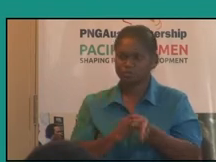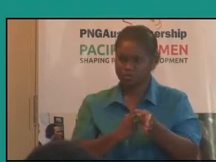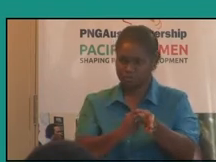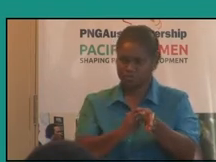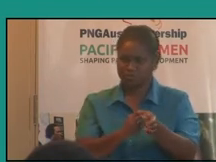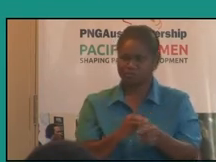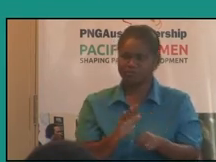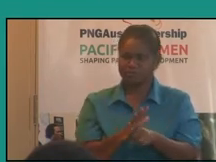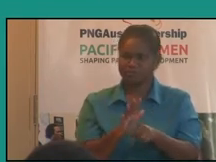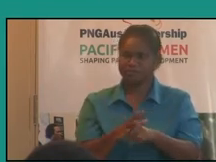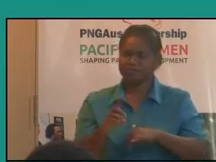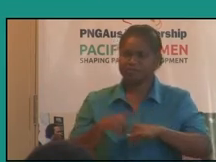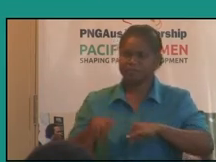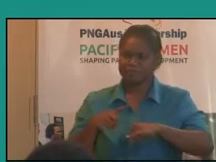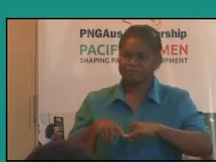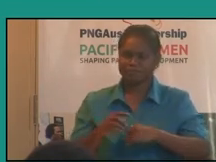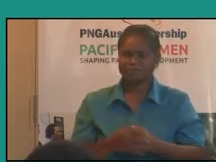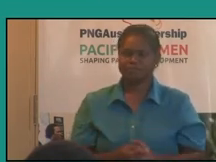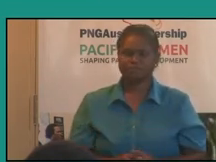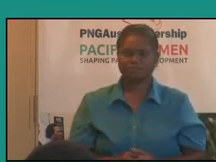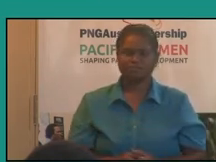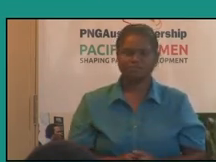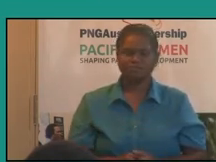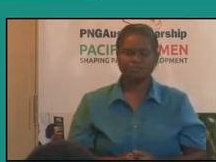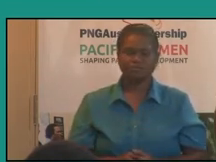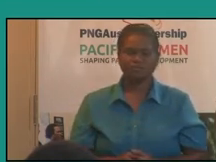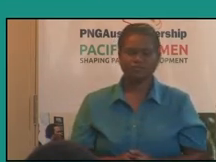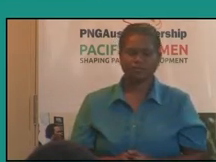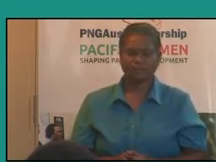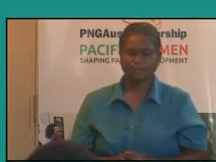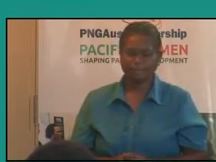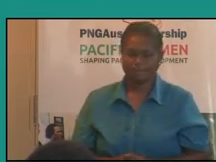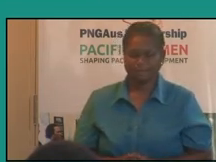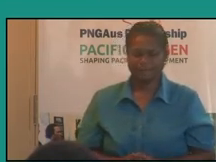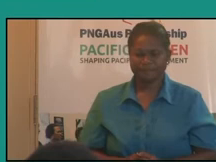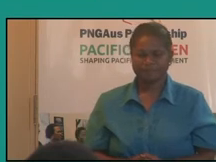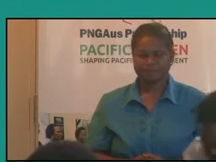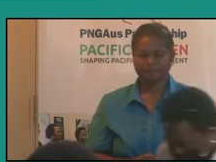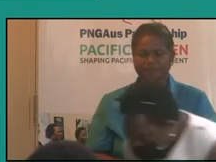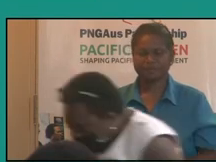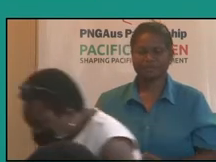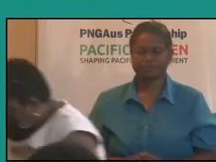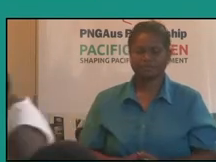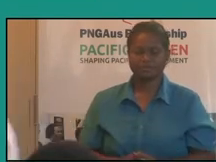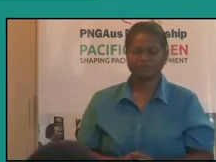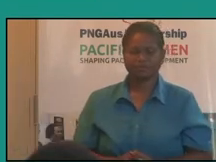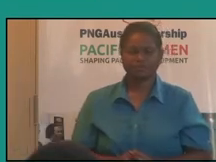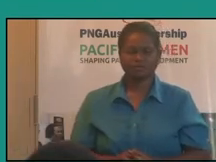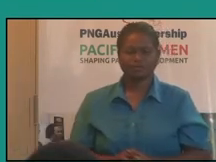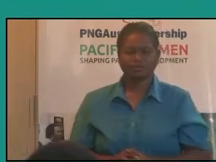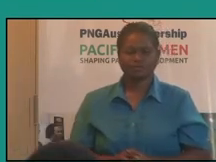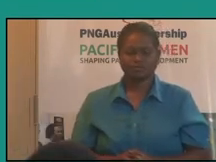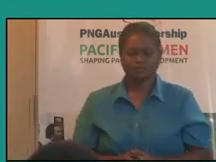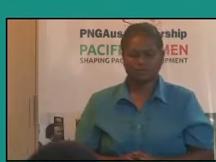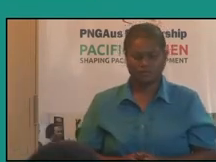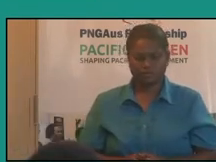we're looking at TSM and one aspect of, you know, equalizing this case of women in parliament, but then there are a whole lot of